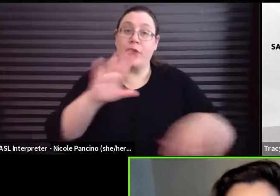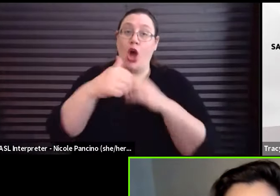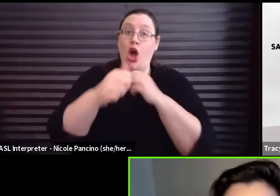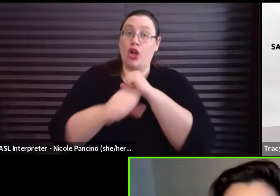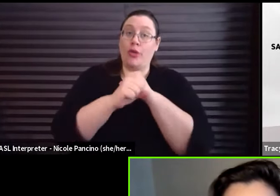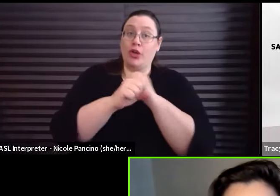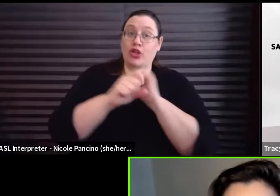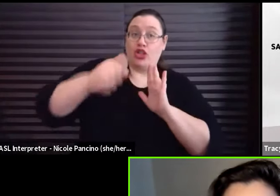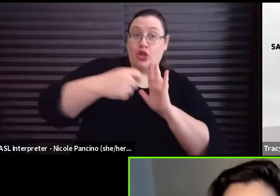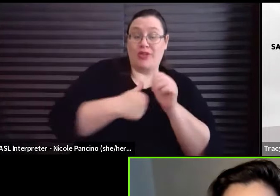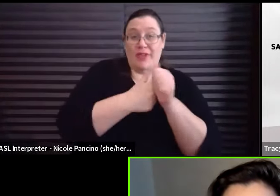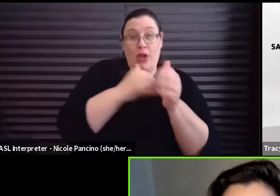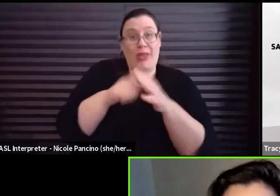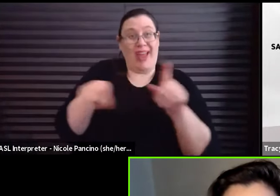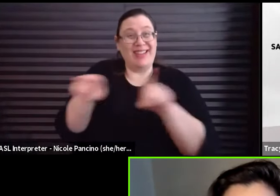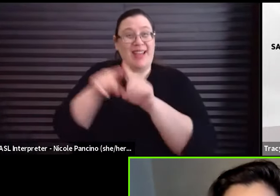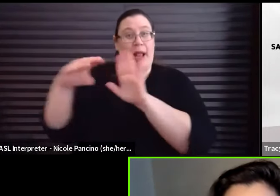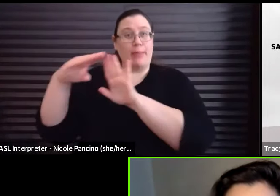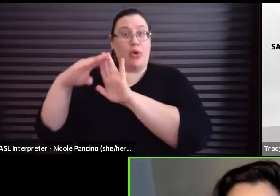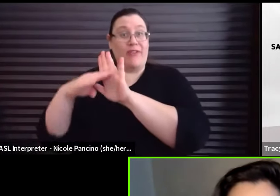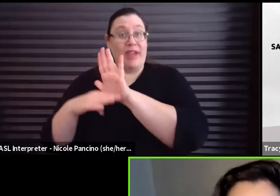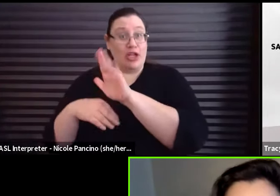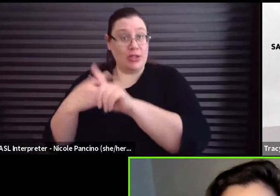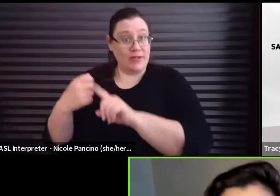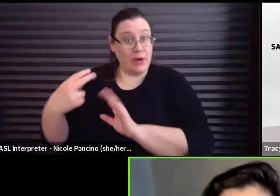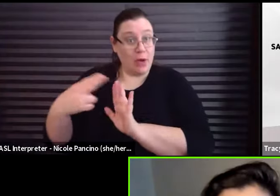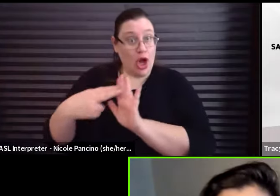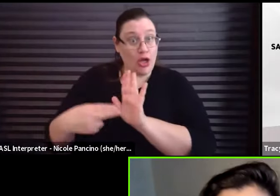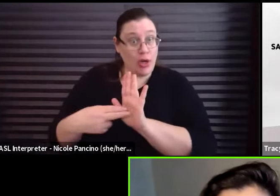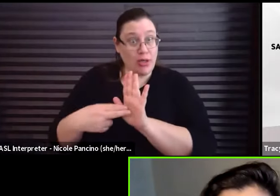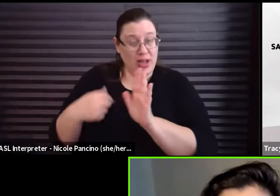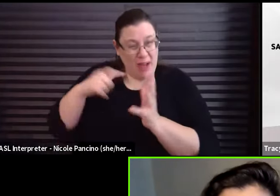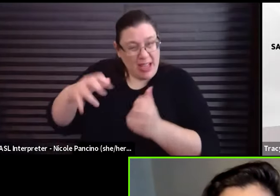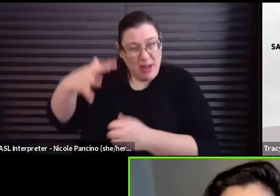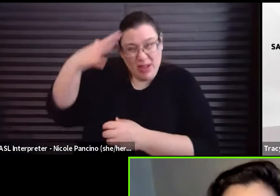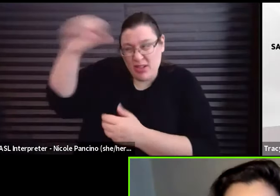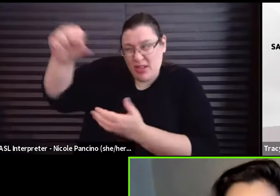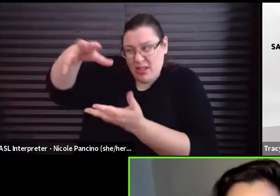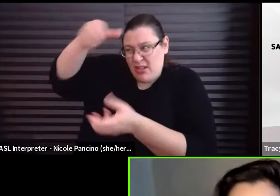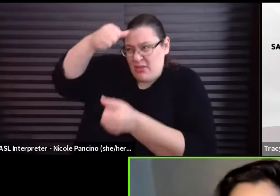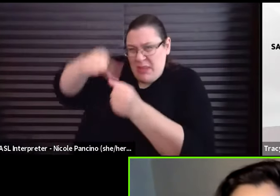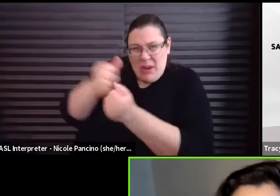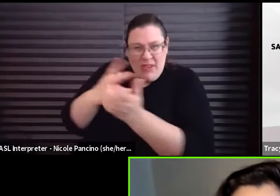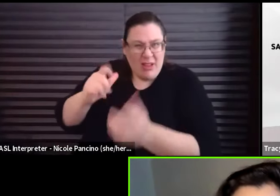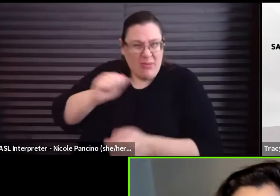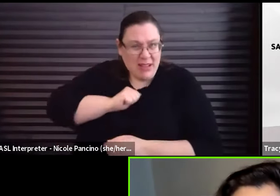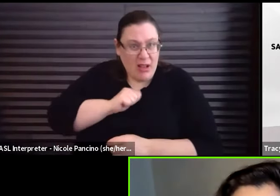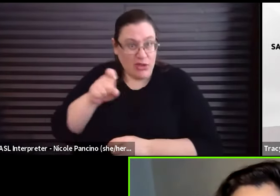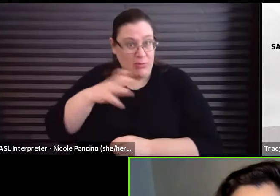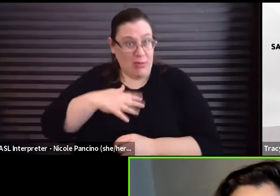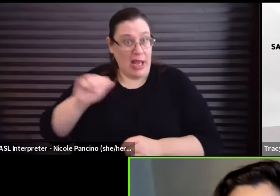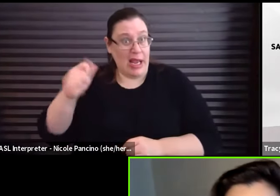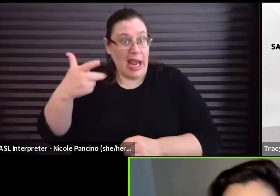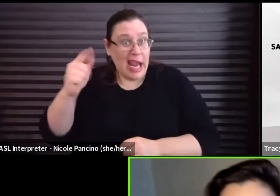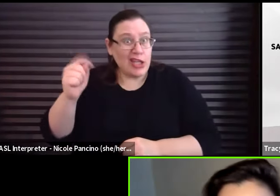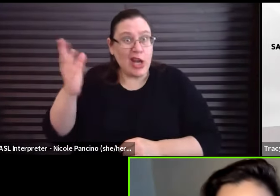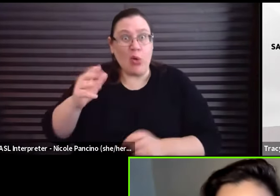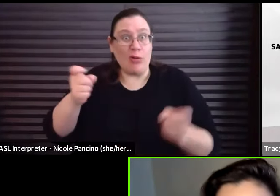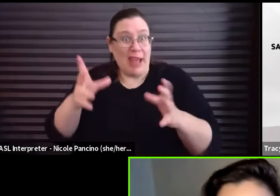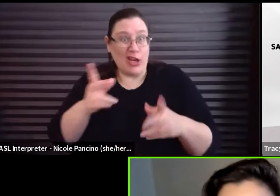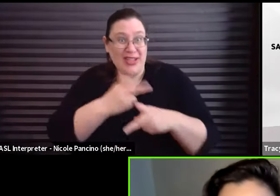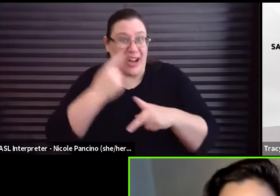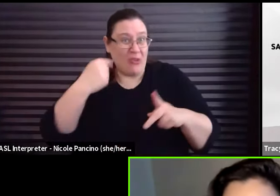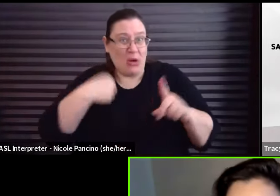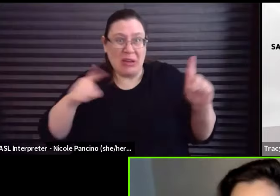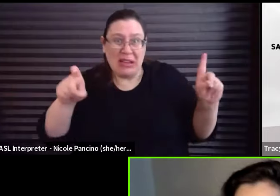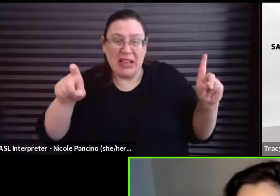these provisions that are set out in contracts? Am I expected to learn all this stuff on my own? Should my agent or manager handle this for me? I